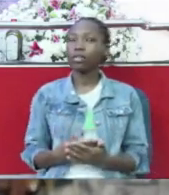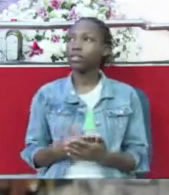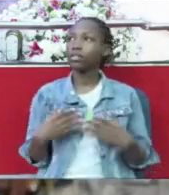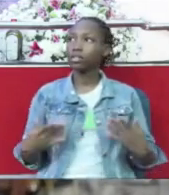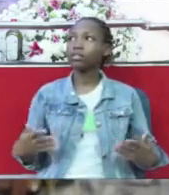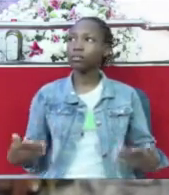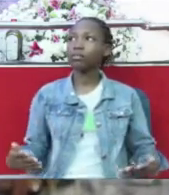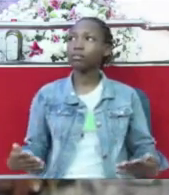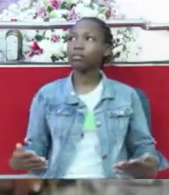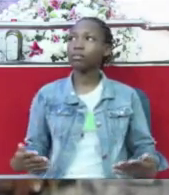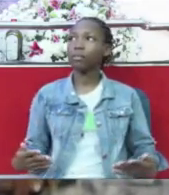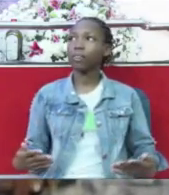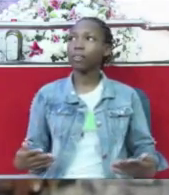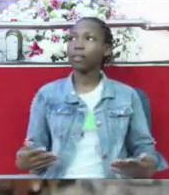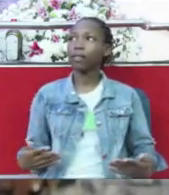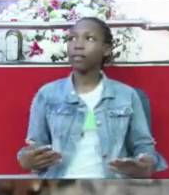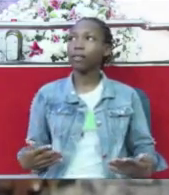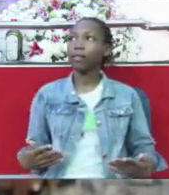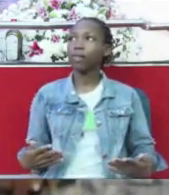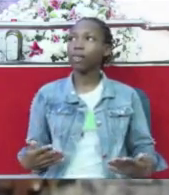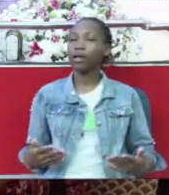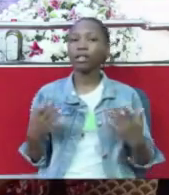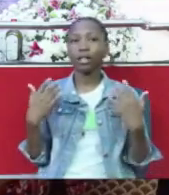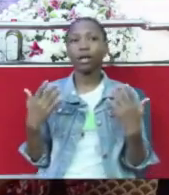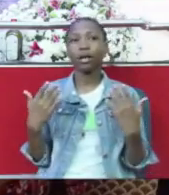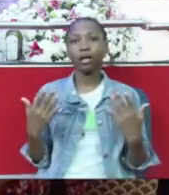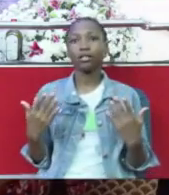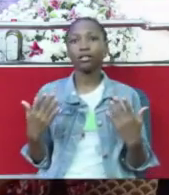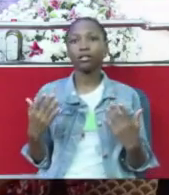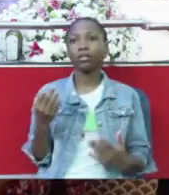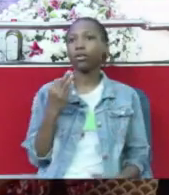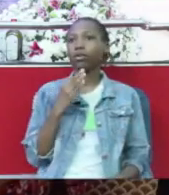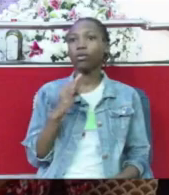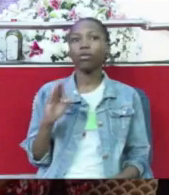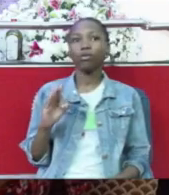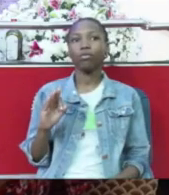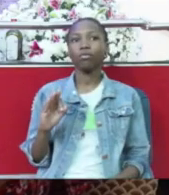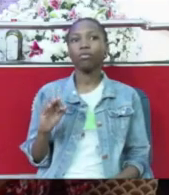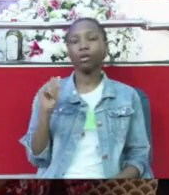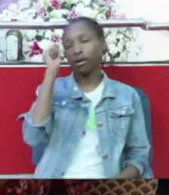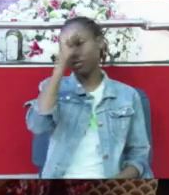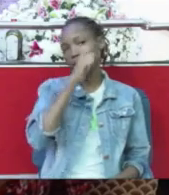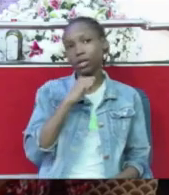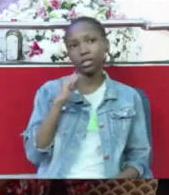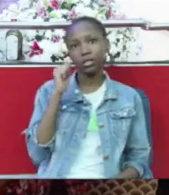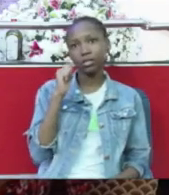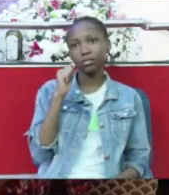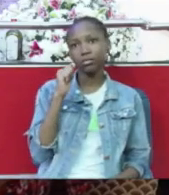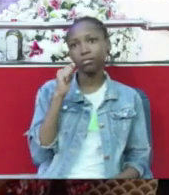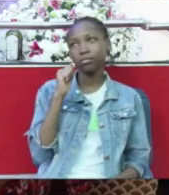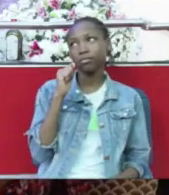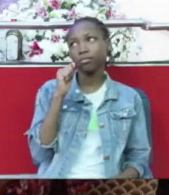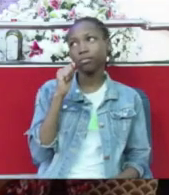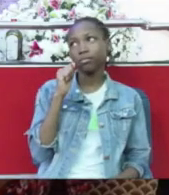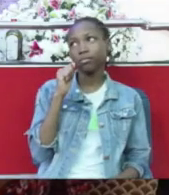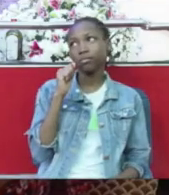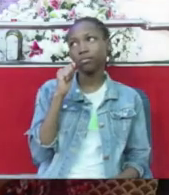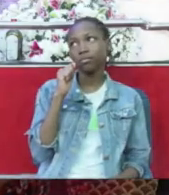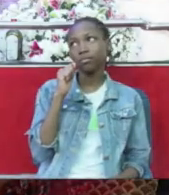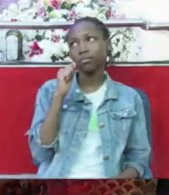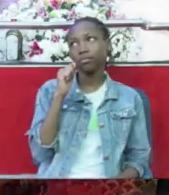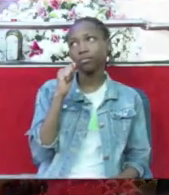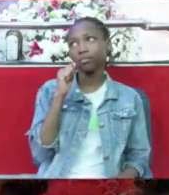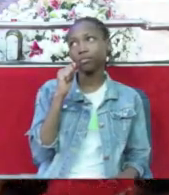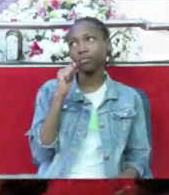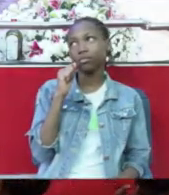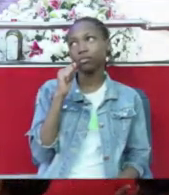providence is actually in the hands of Africa right now and Africans. Yote yuko katika mikono ya Afrika na hapa Afrika.